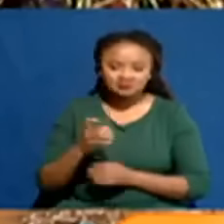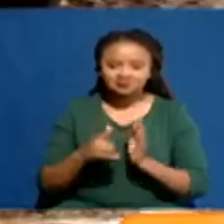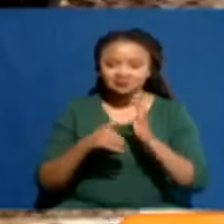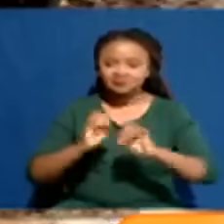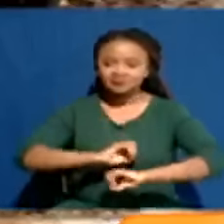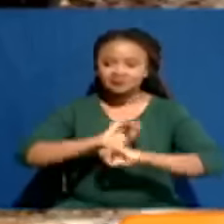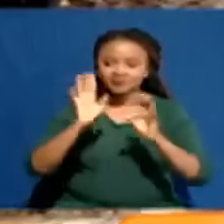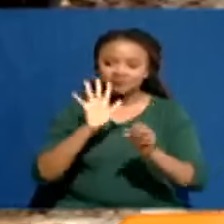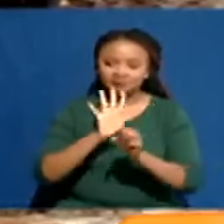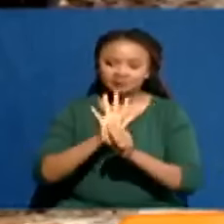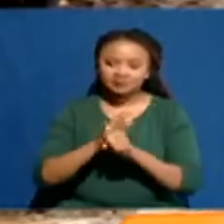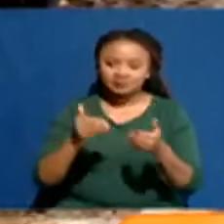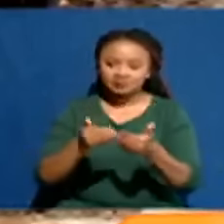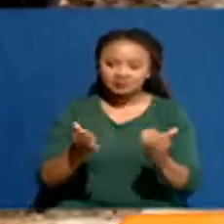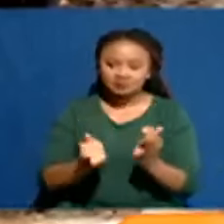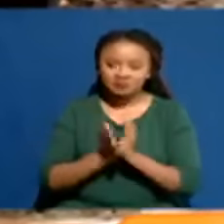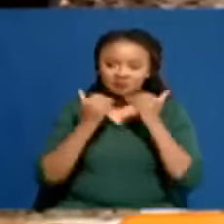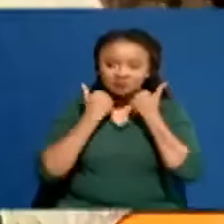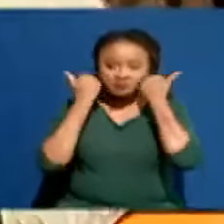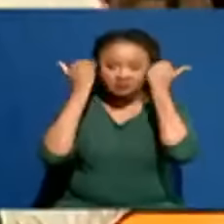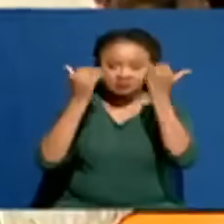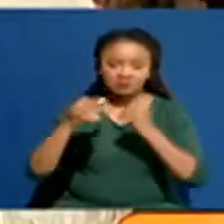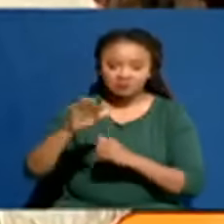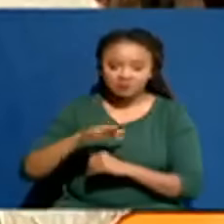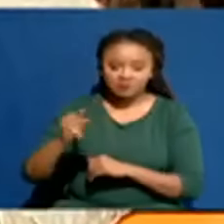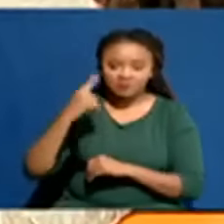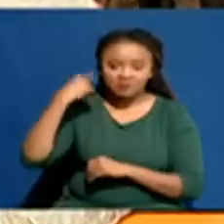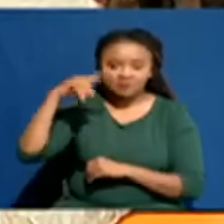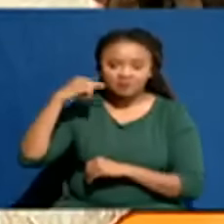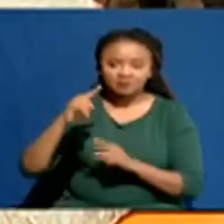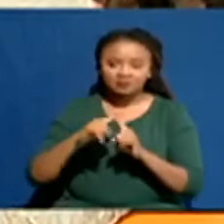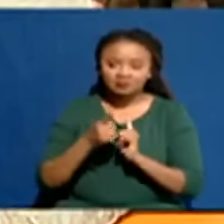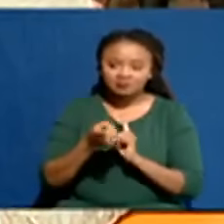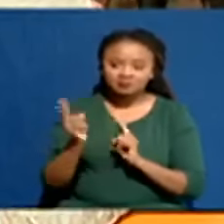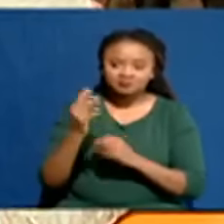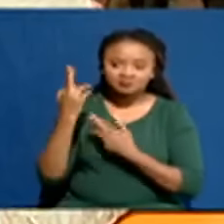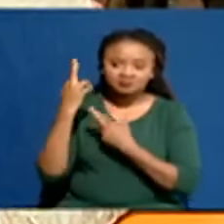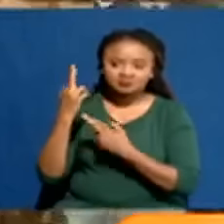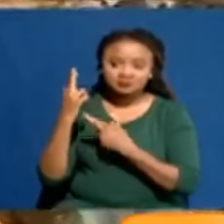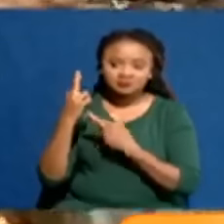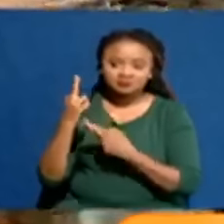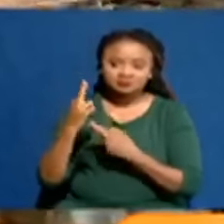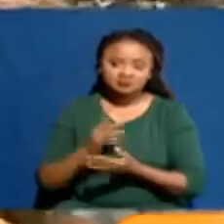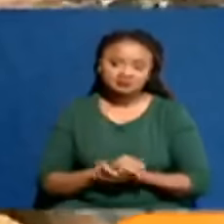anguish felt by many families in Mathare who continue to cling to hope amidst the devastation.